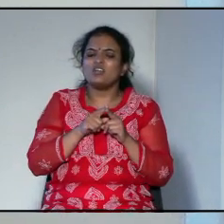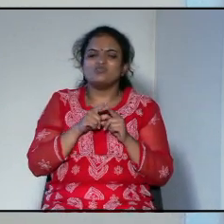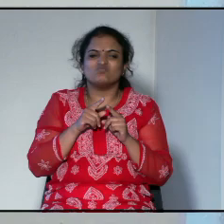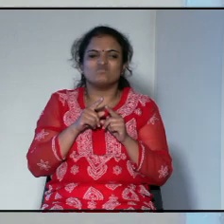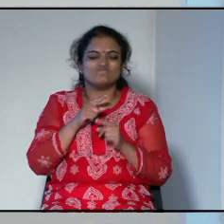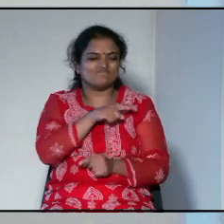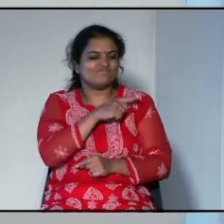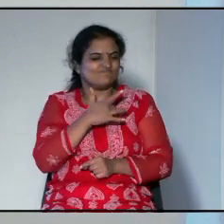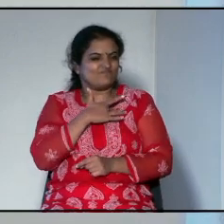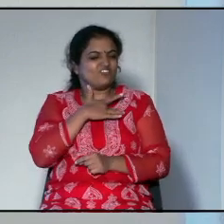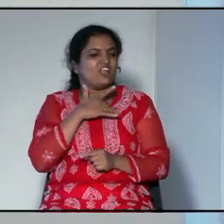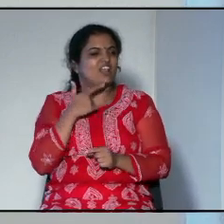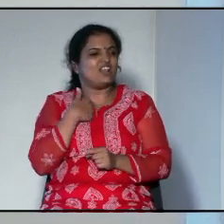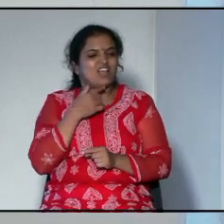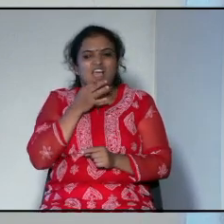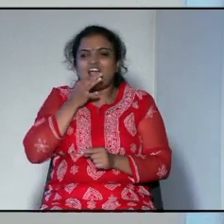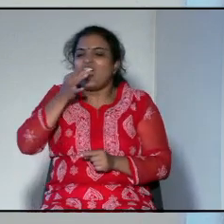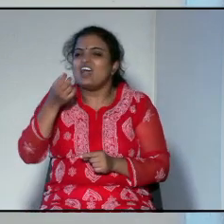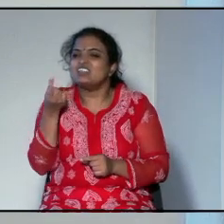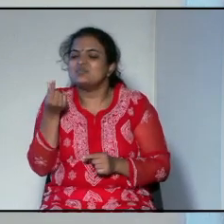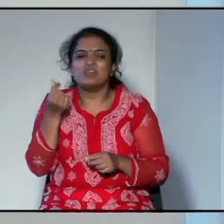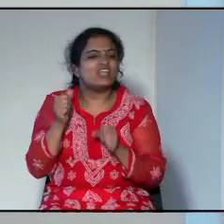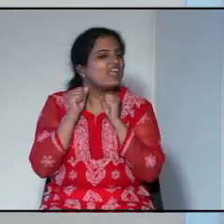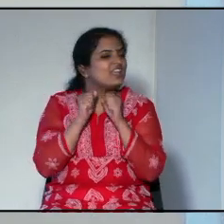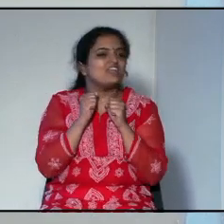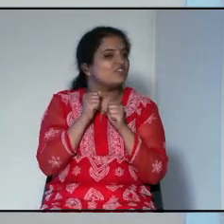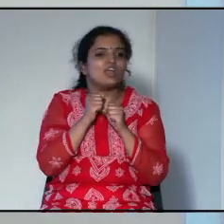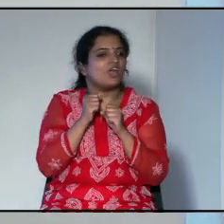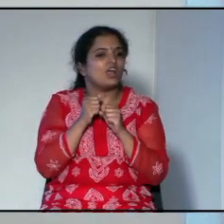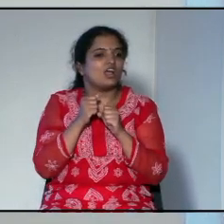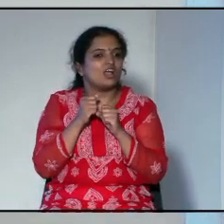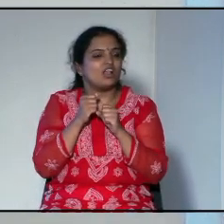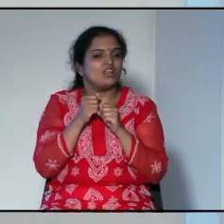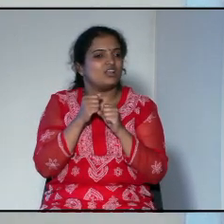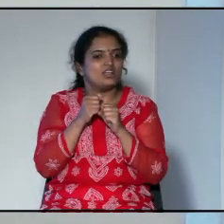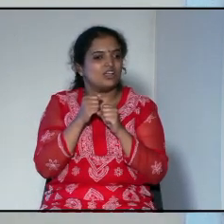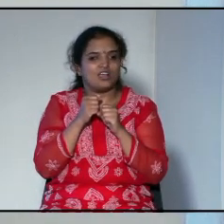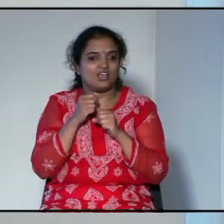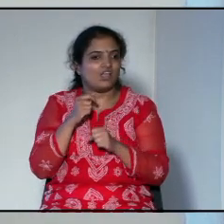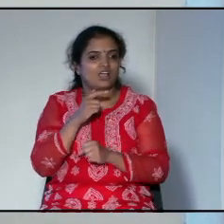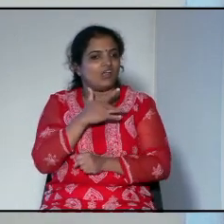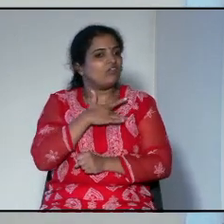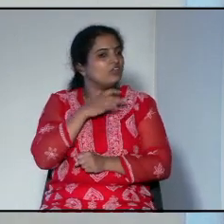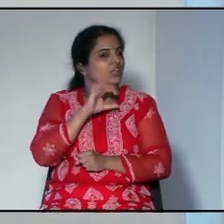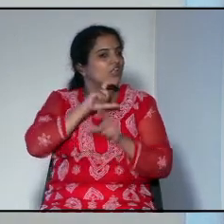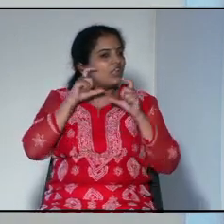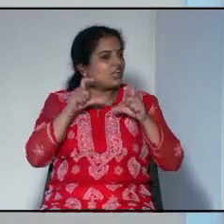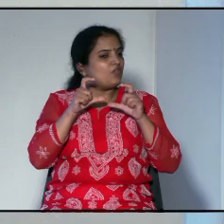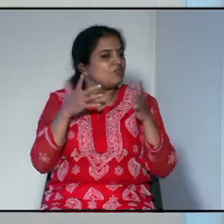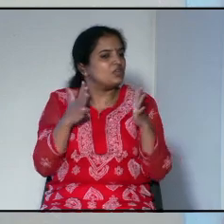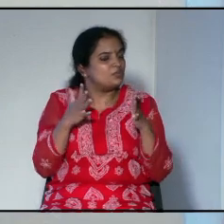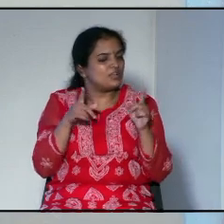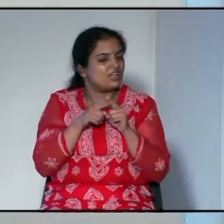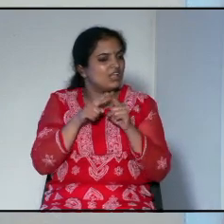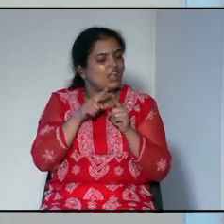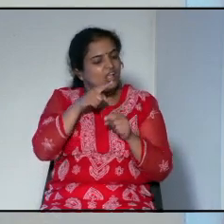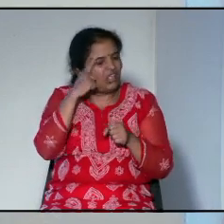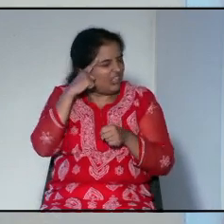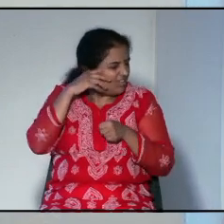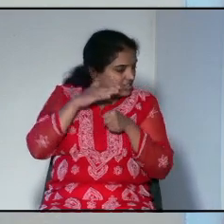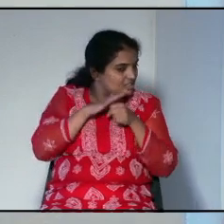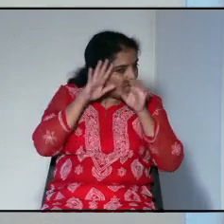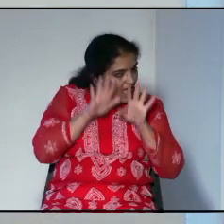right? Because she's borrowing money to get her work rewelded. So this is the stress she's working